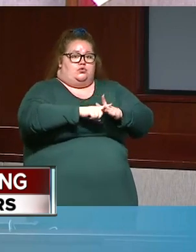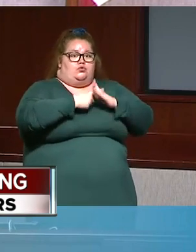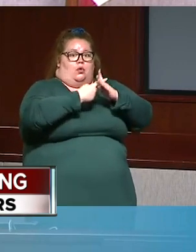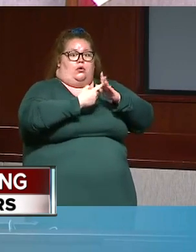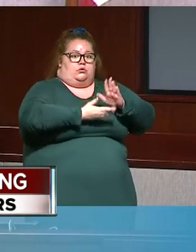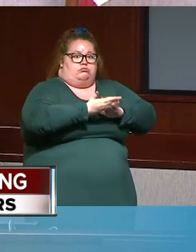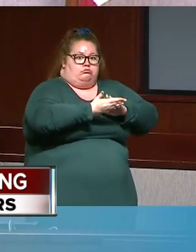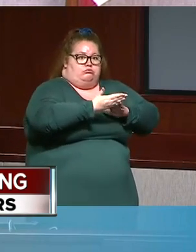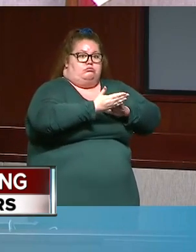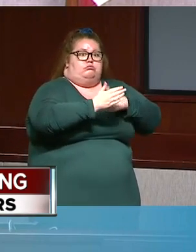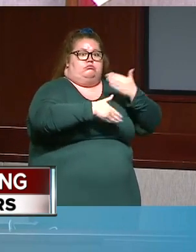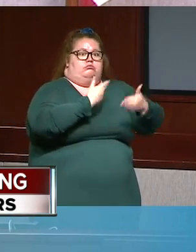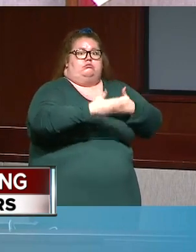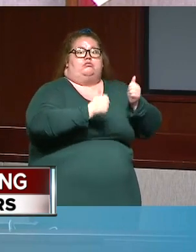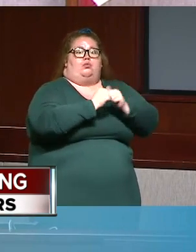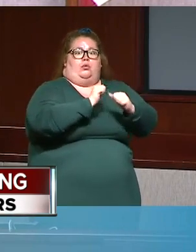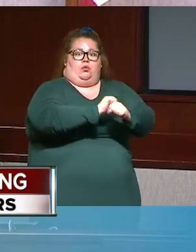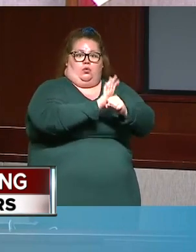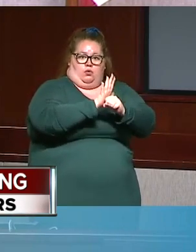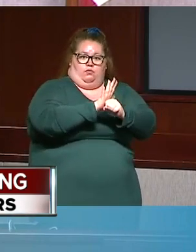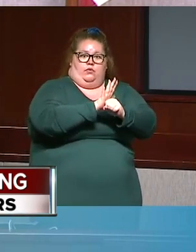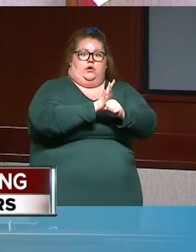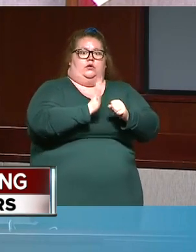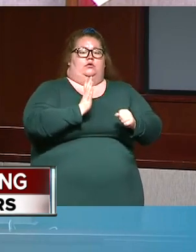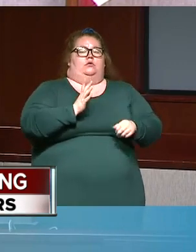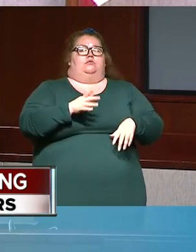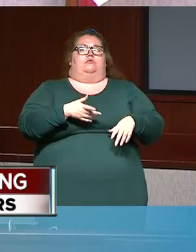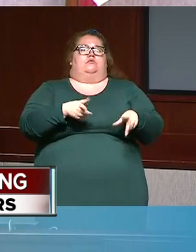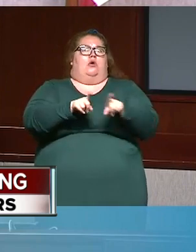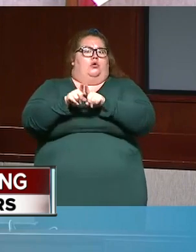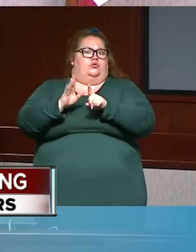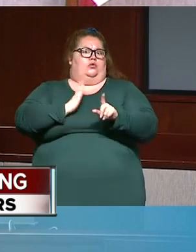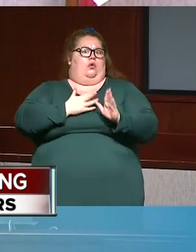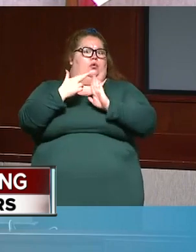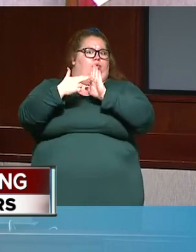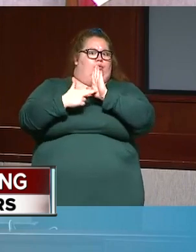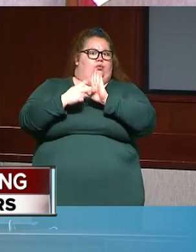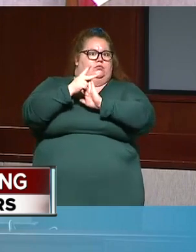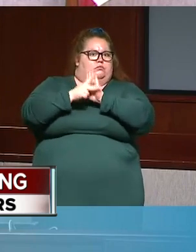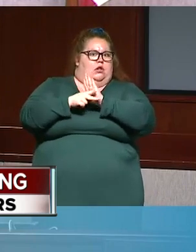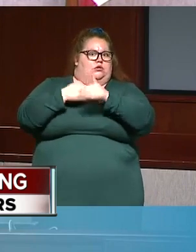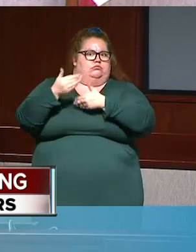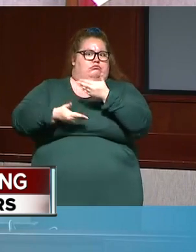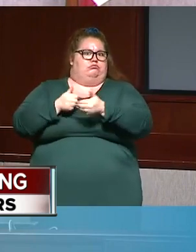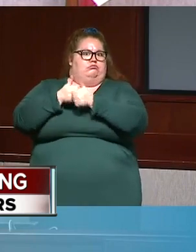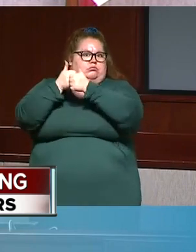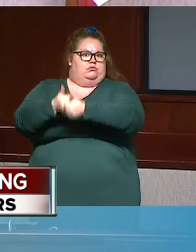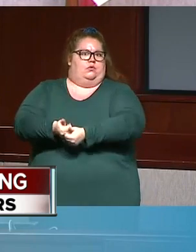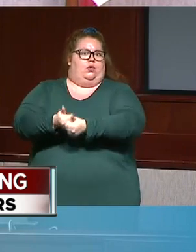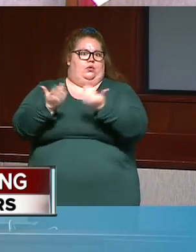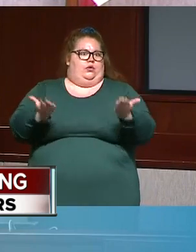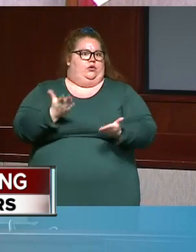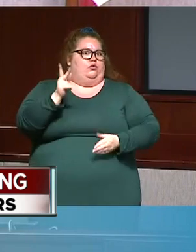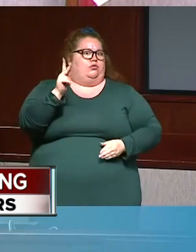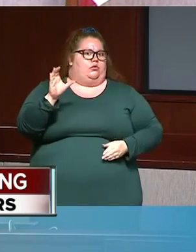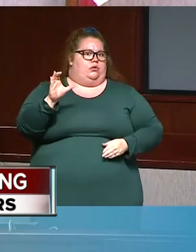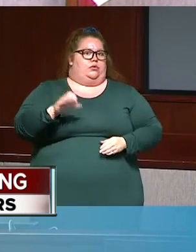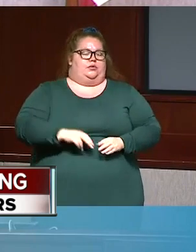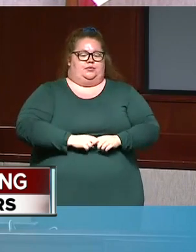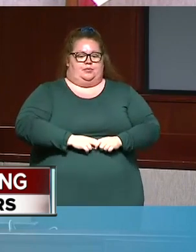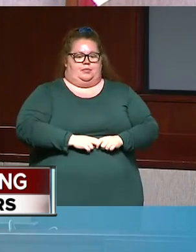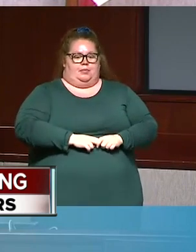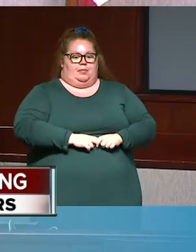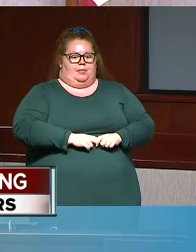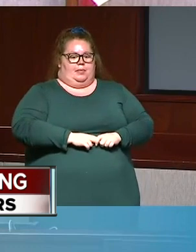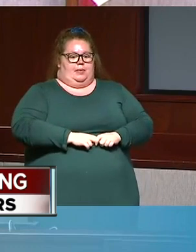the degree of compliance that our community is following up with. The state has